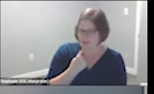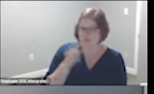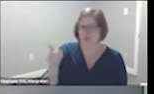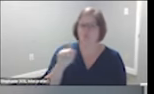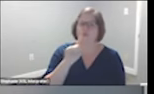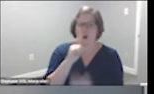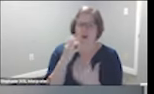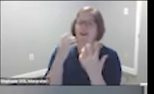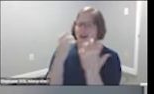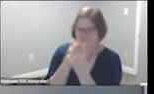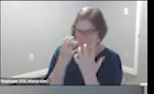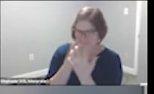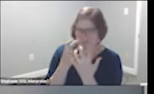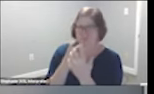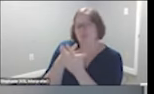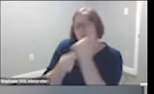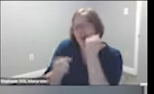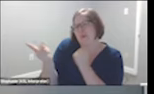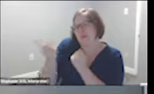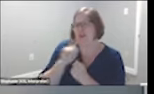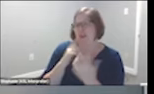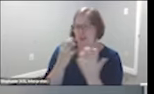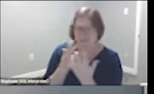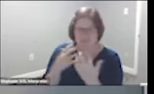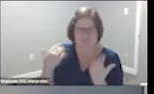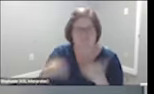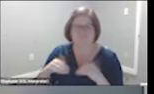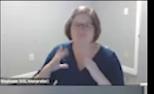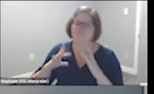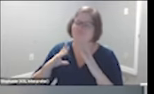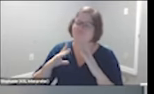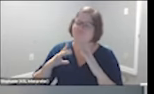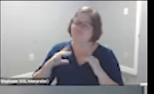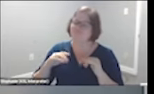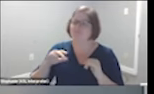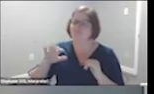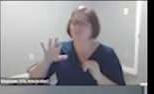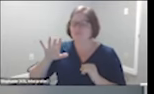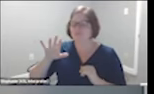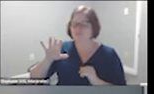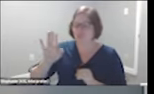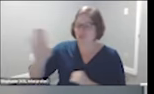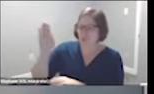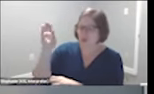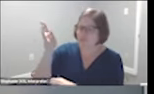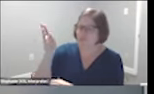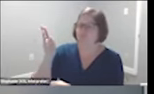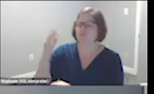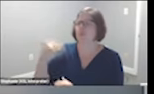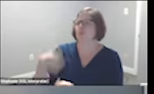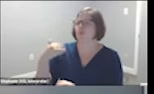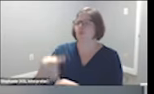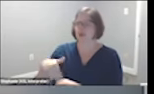awesome. You both are awesome. But you know, the speech that you made, I have been in